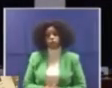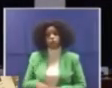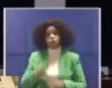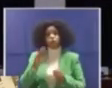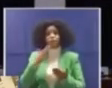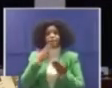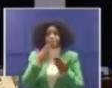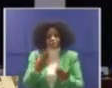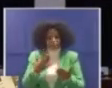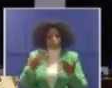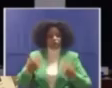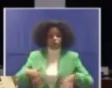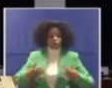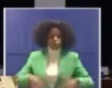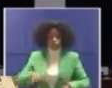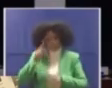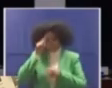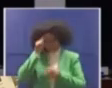Honorable Speaker.